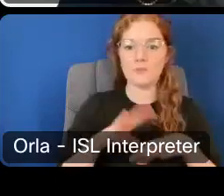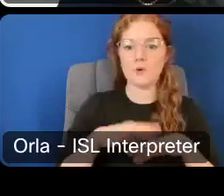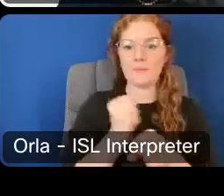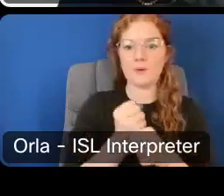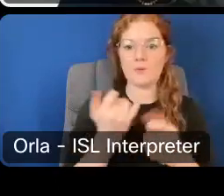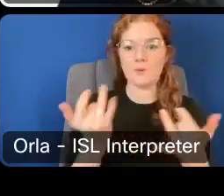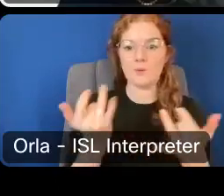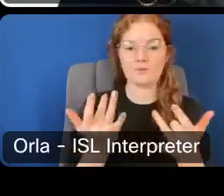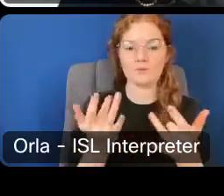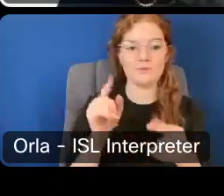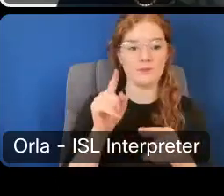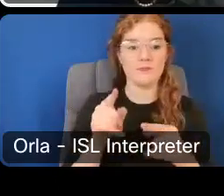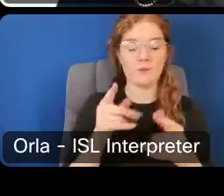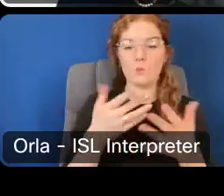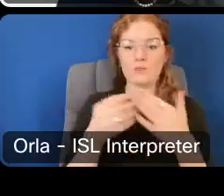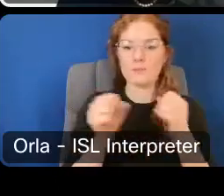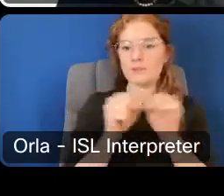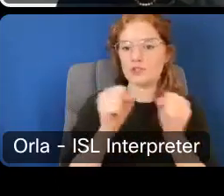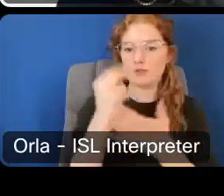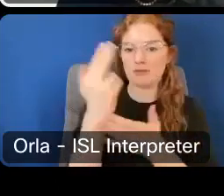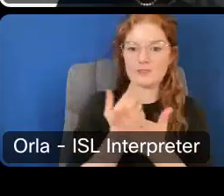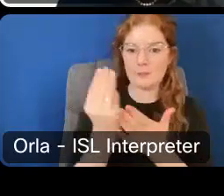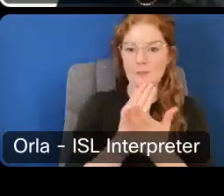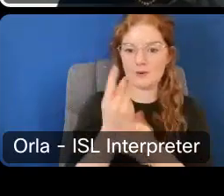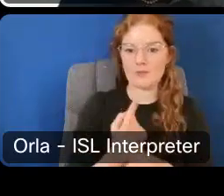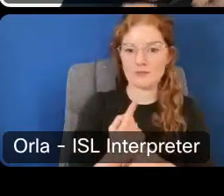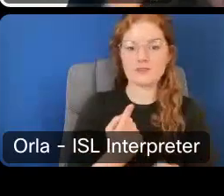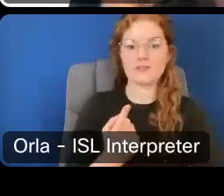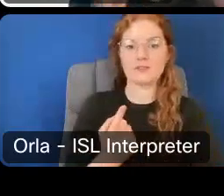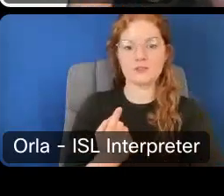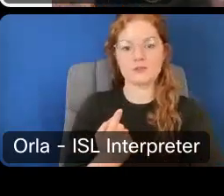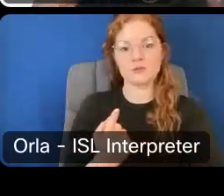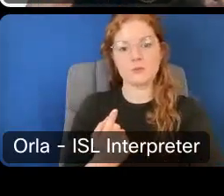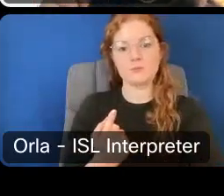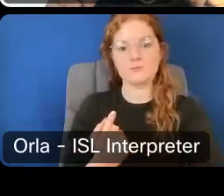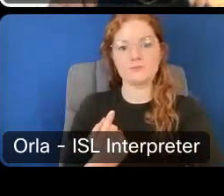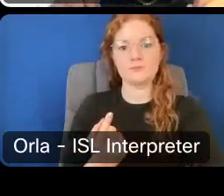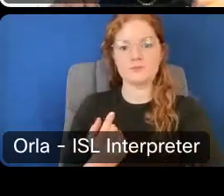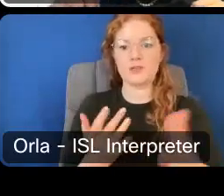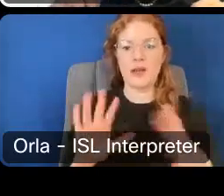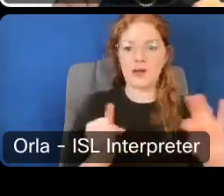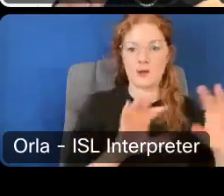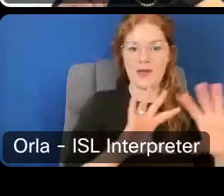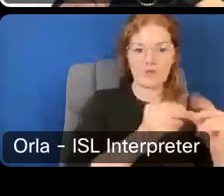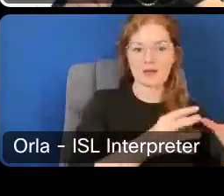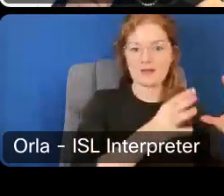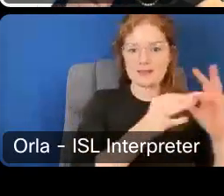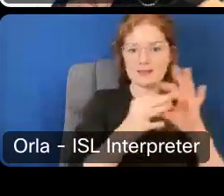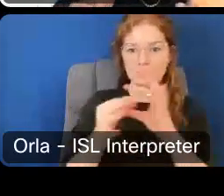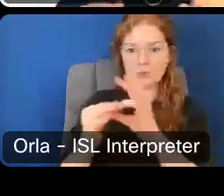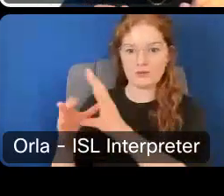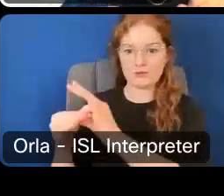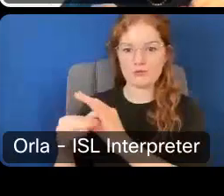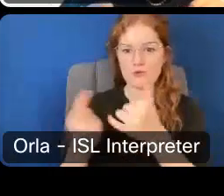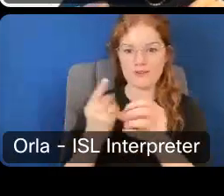the service design aspect of things, to kind of, let's say, tie in the knots together of everything that I kind of spoke so